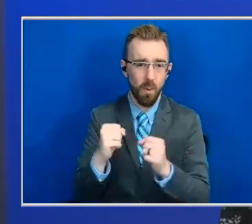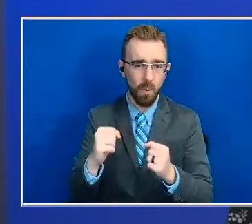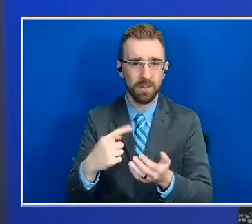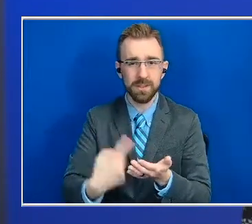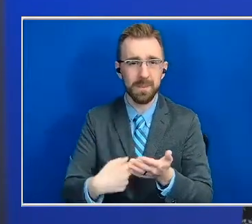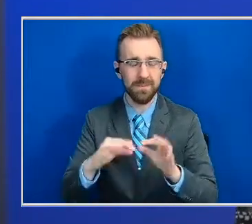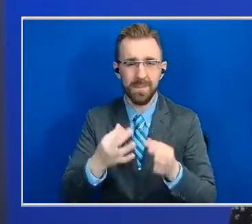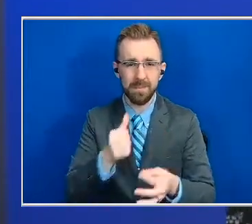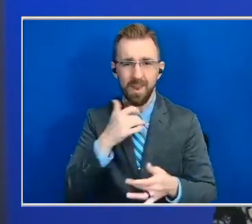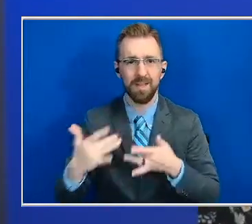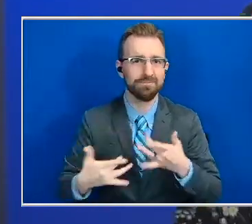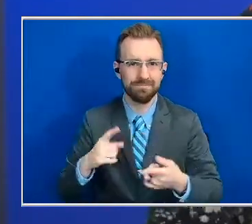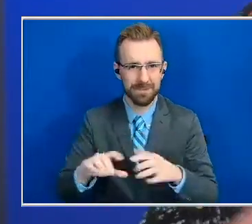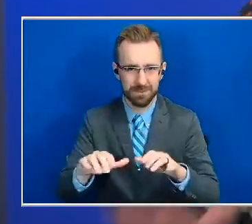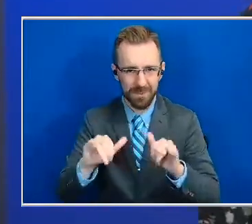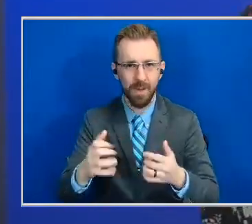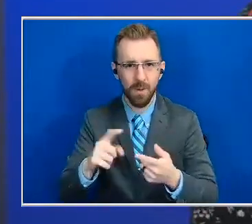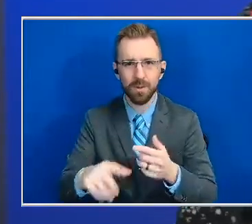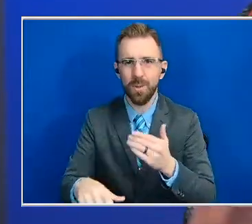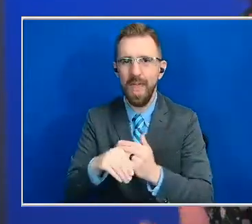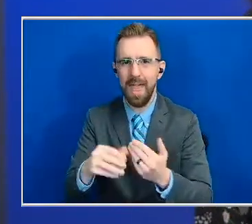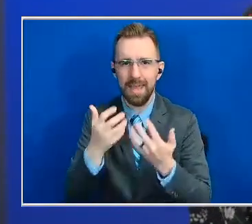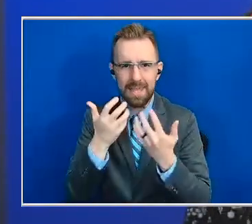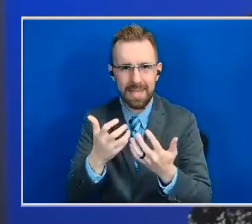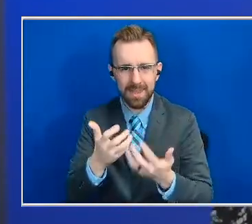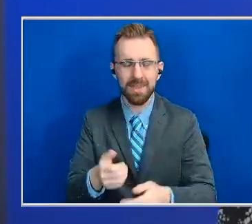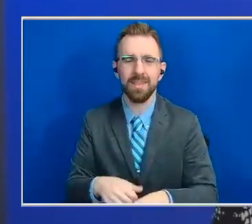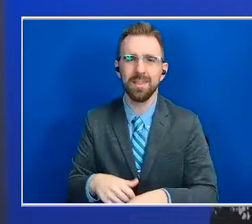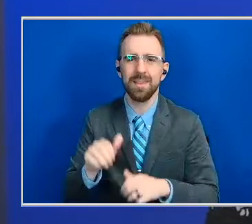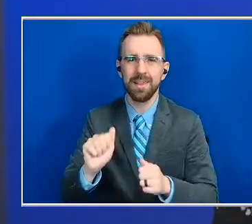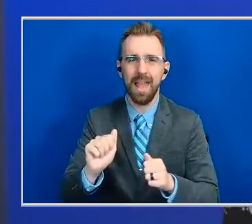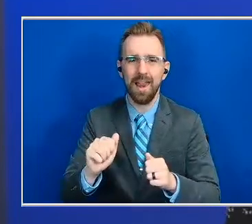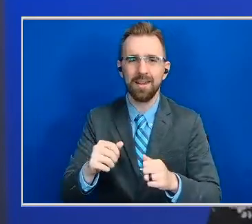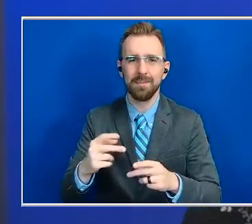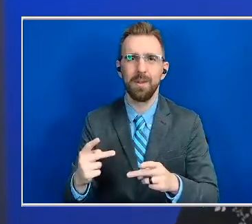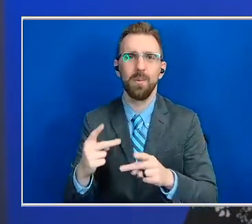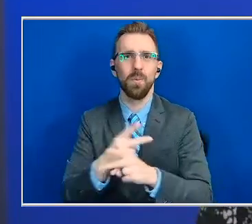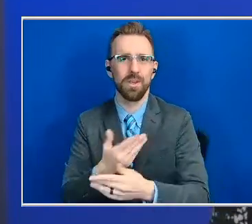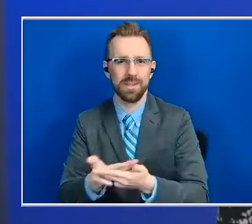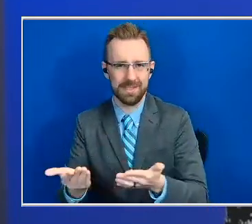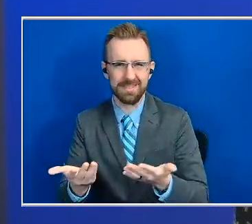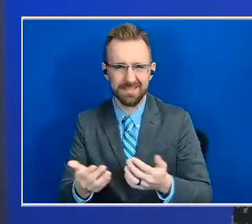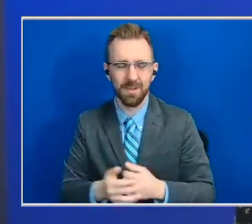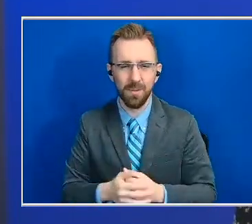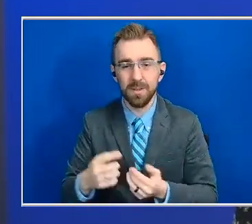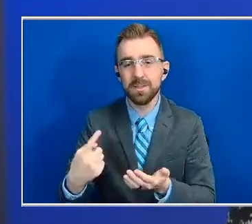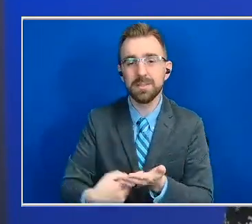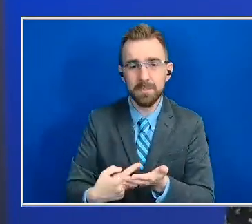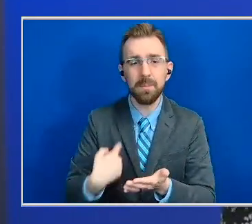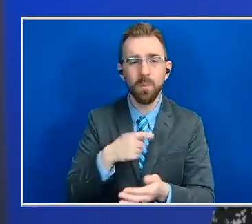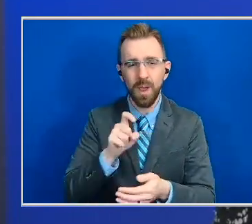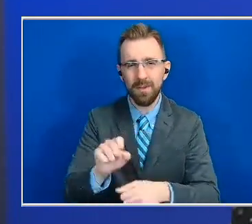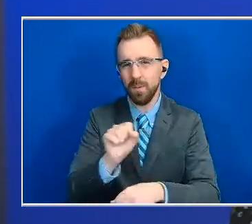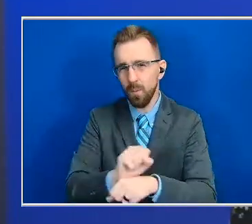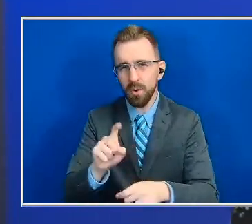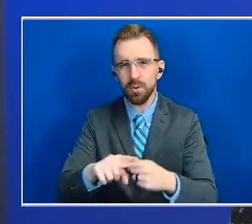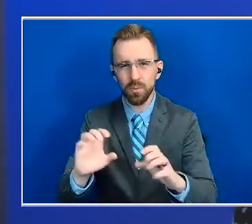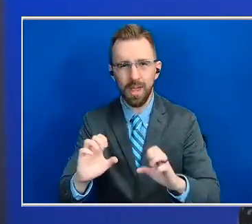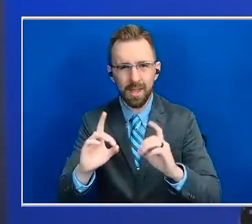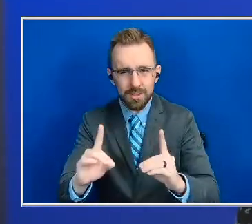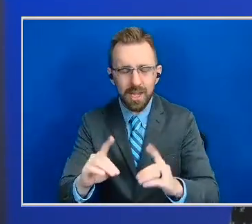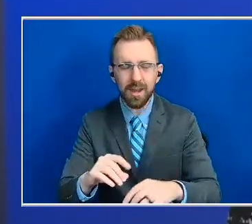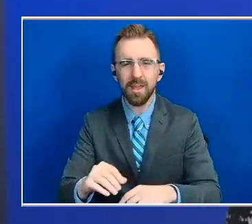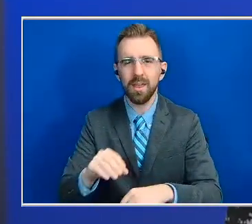that, and they want to add heat, which can kind of exacerbate things, right? So sometimes we have to work to educate and counsel and work around